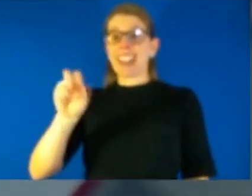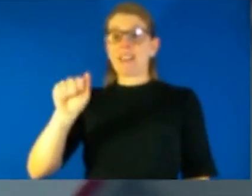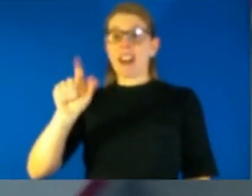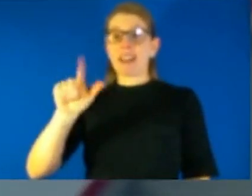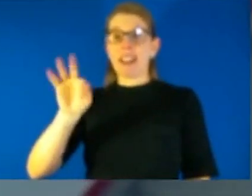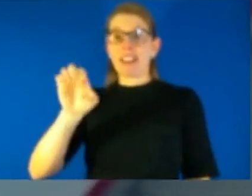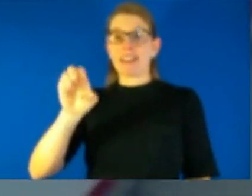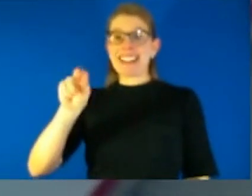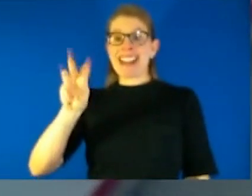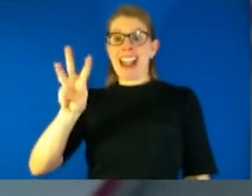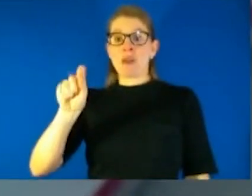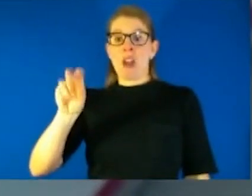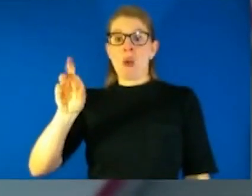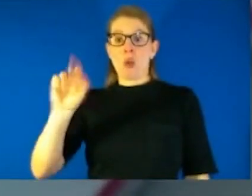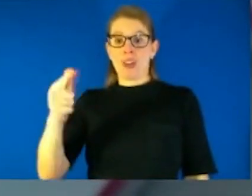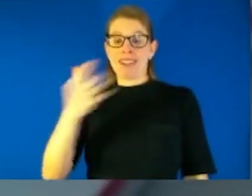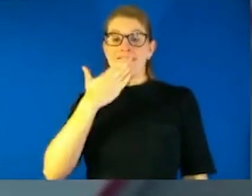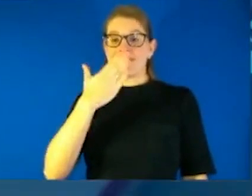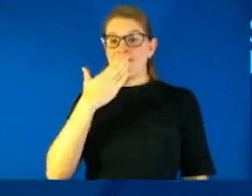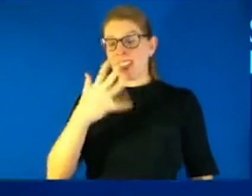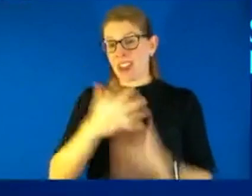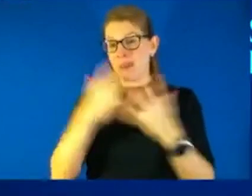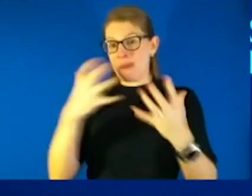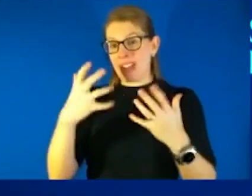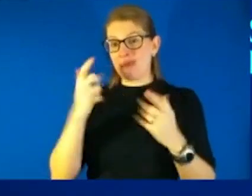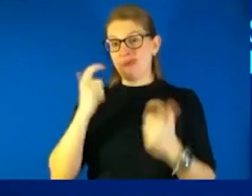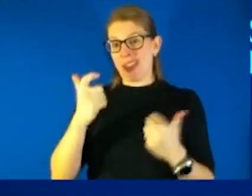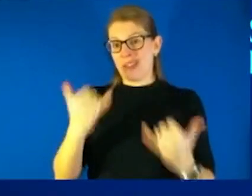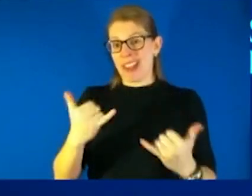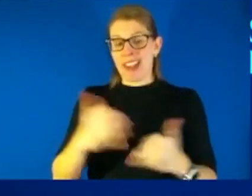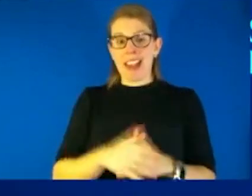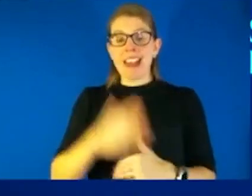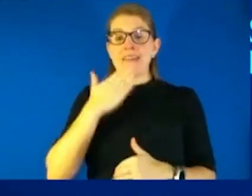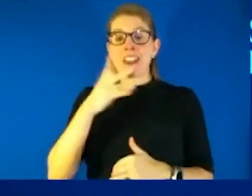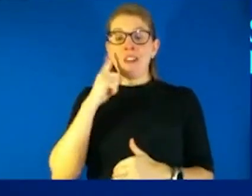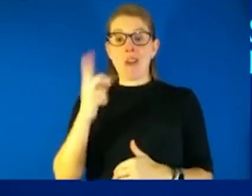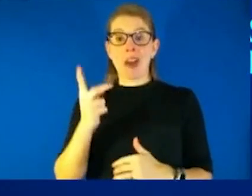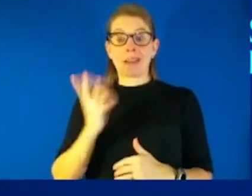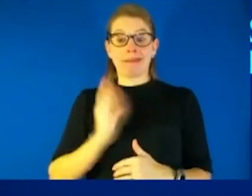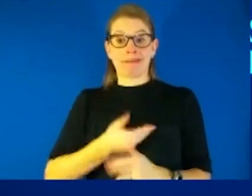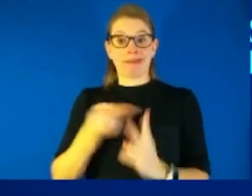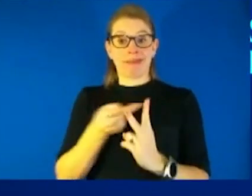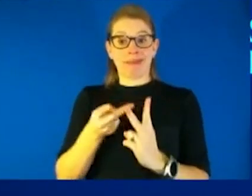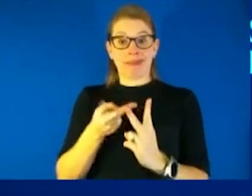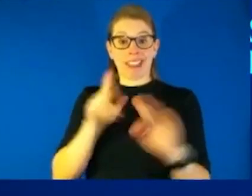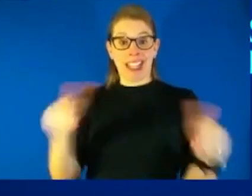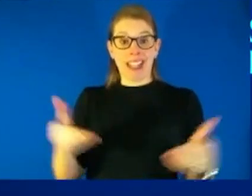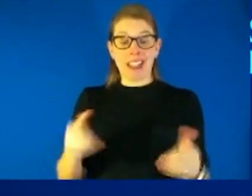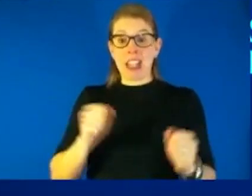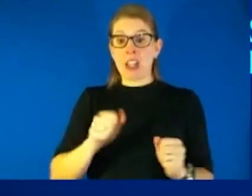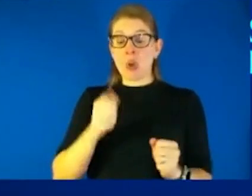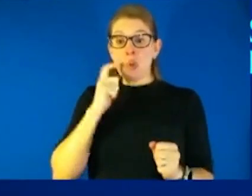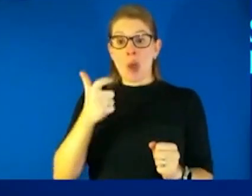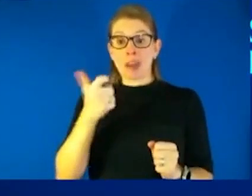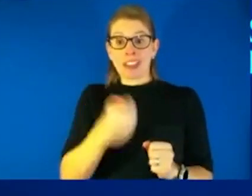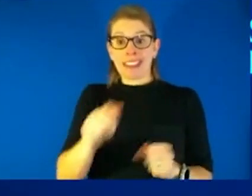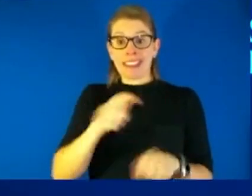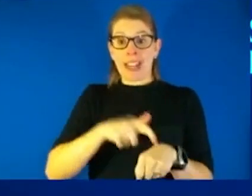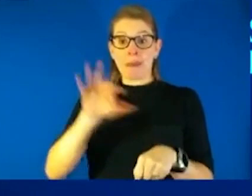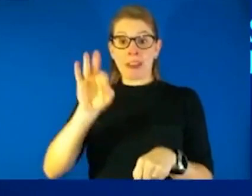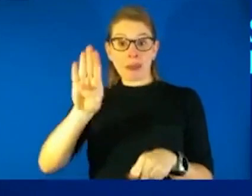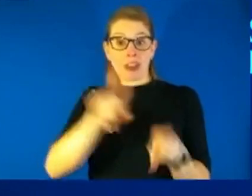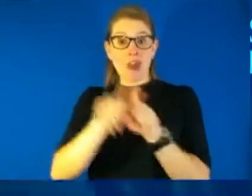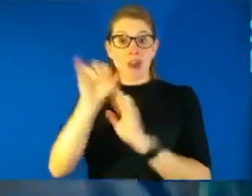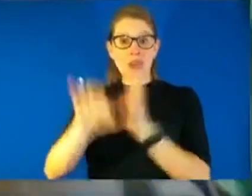savealifenow.org. Thank you so much for being with us today, and thanks to our panel of guests. And don't forget, you can catch this show anytime on Facebook and on YouTube. Coming